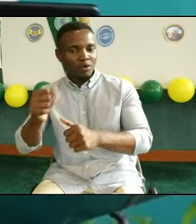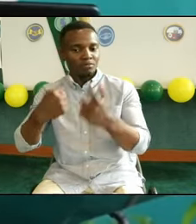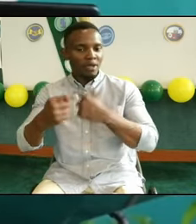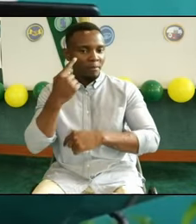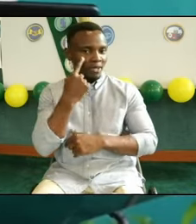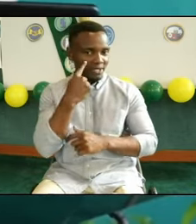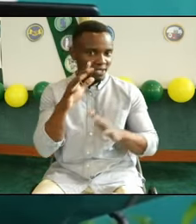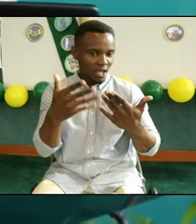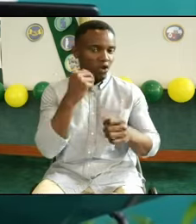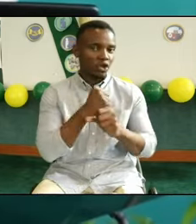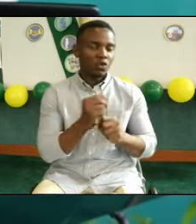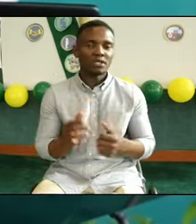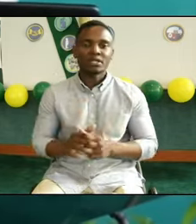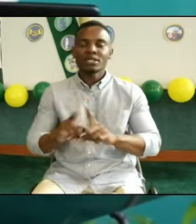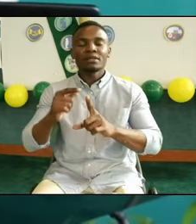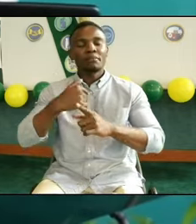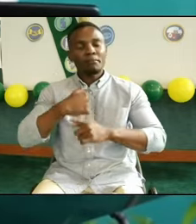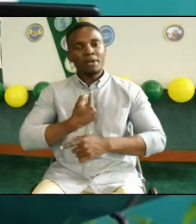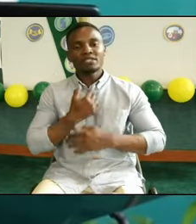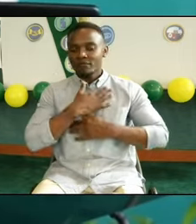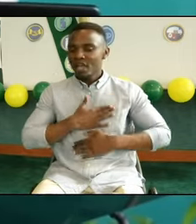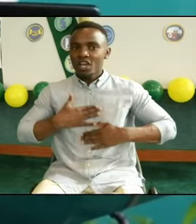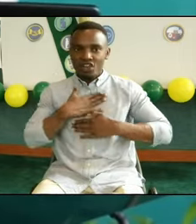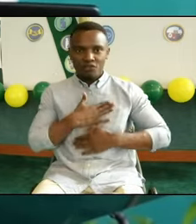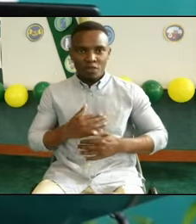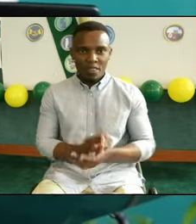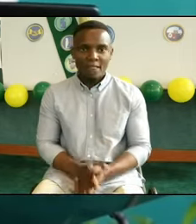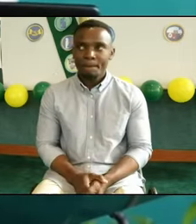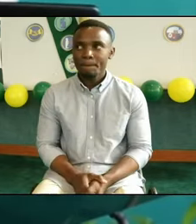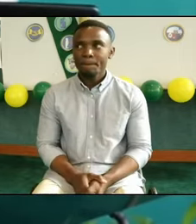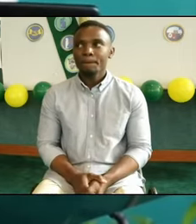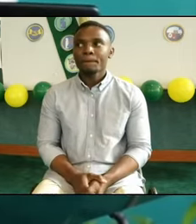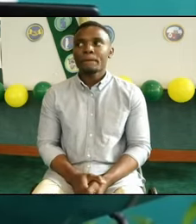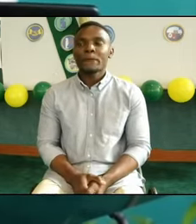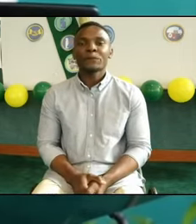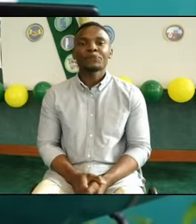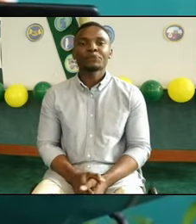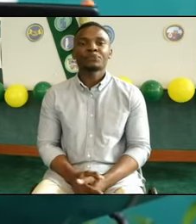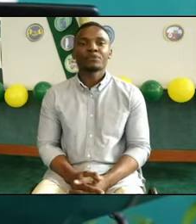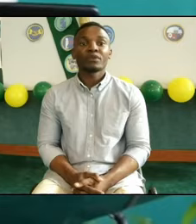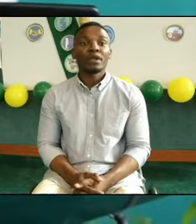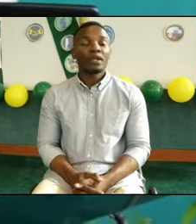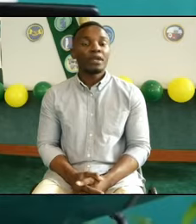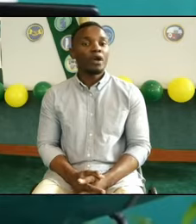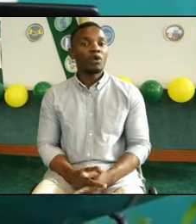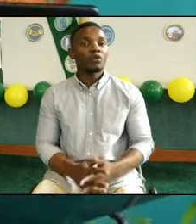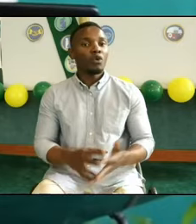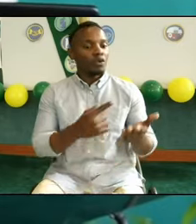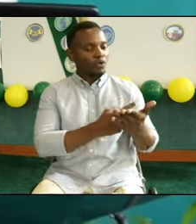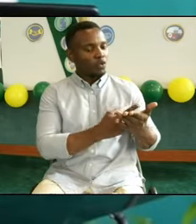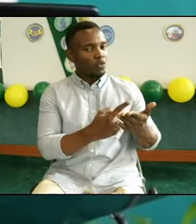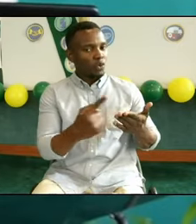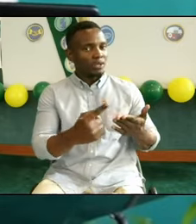I am very grateful and honored to be here. In fact, the whole week has been a